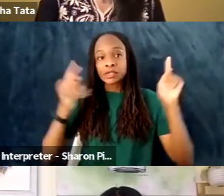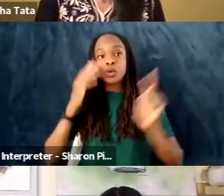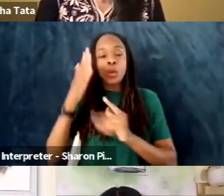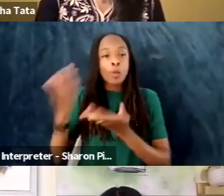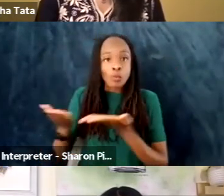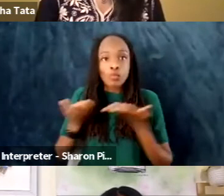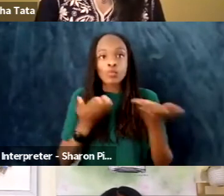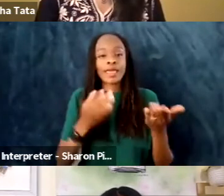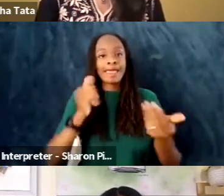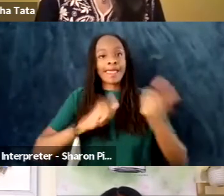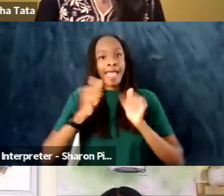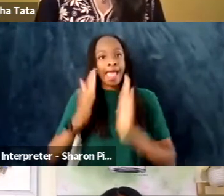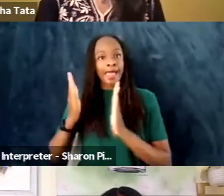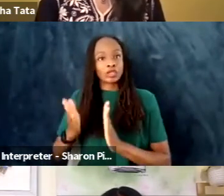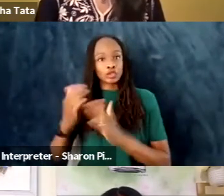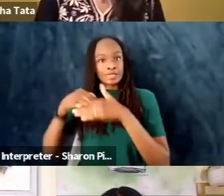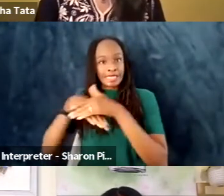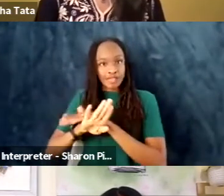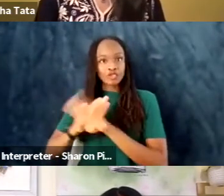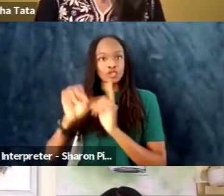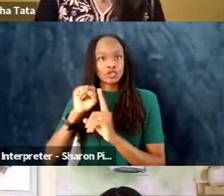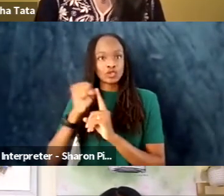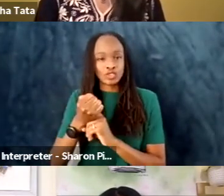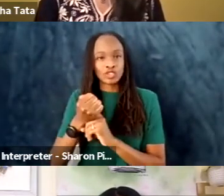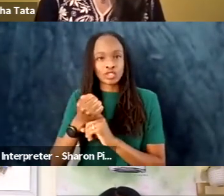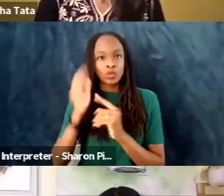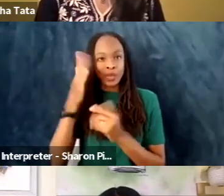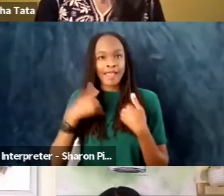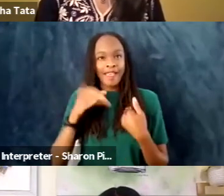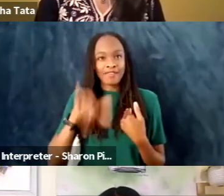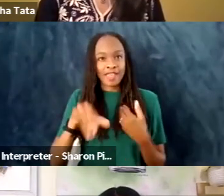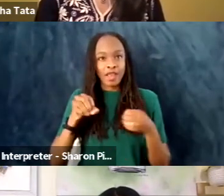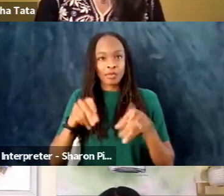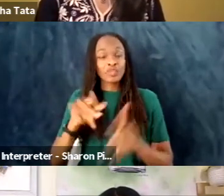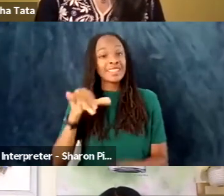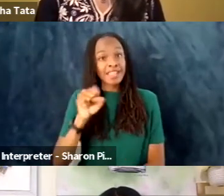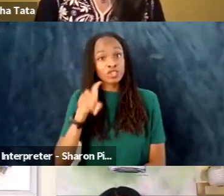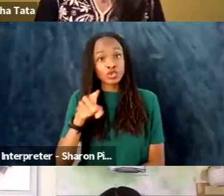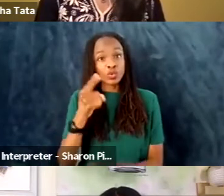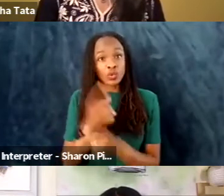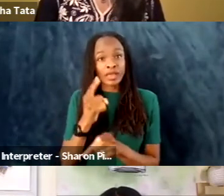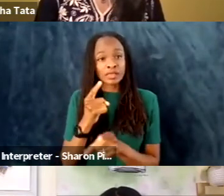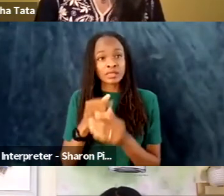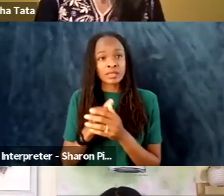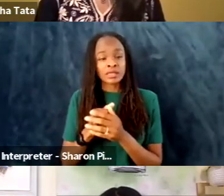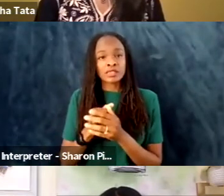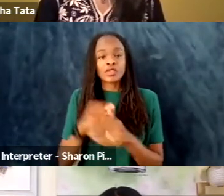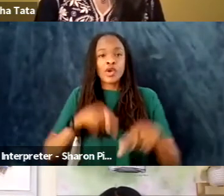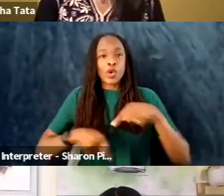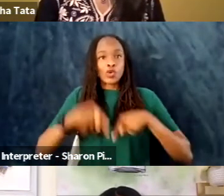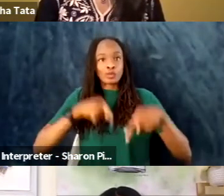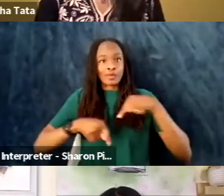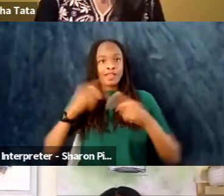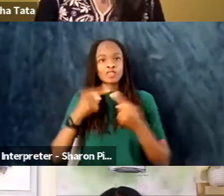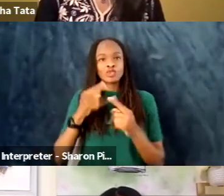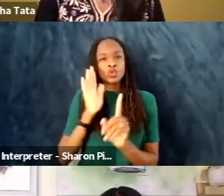actors into the scenario to have that opportunity. But yes, you're absolutely right. And also, let's go back to your own experience that